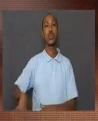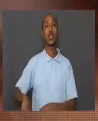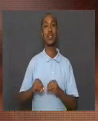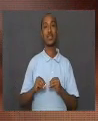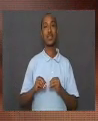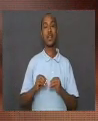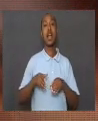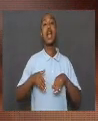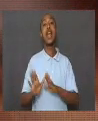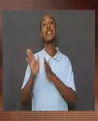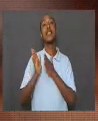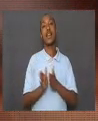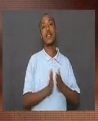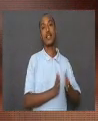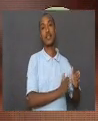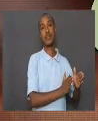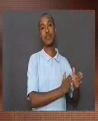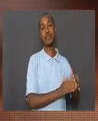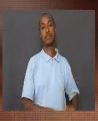Students, let's get ready.